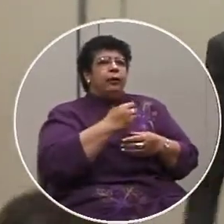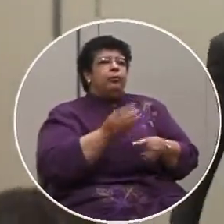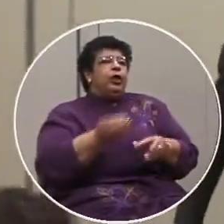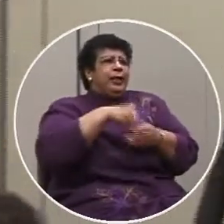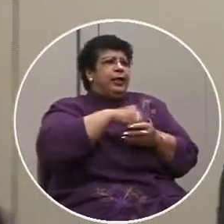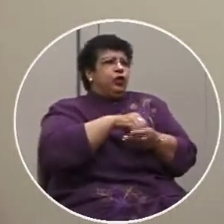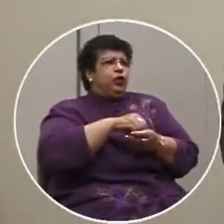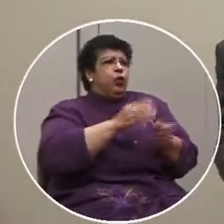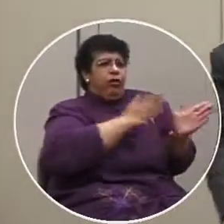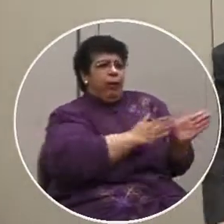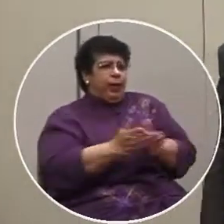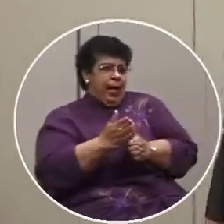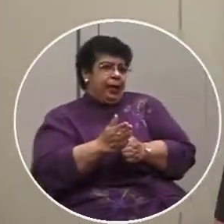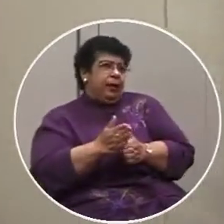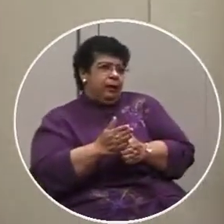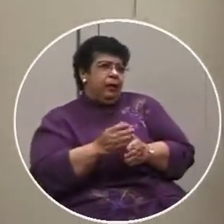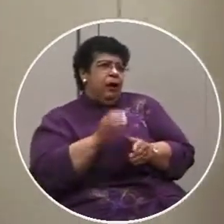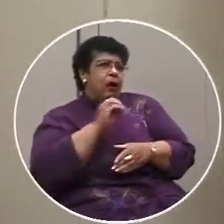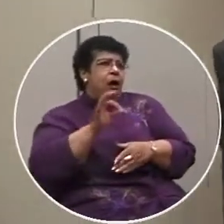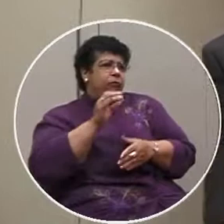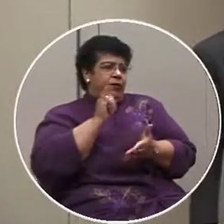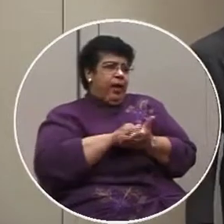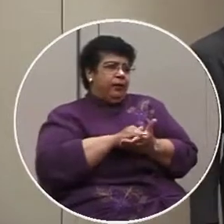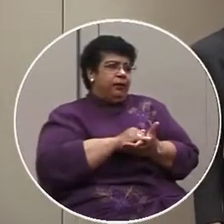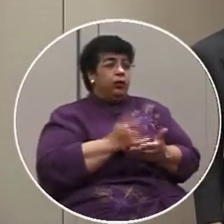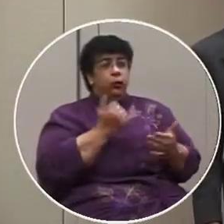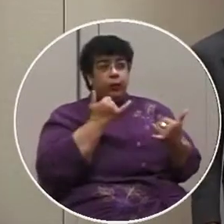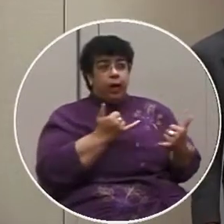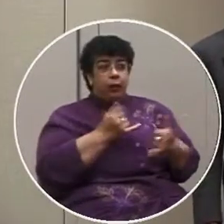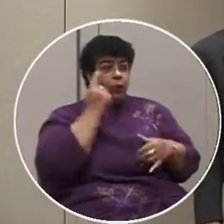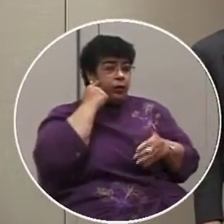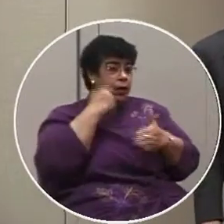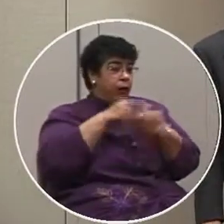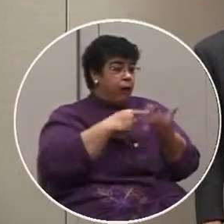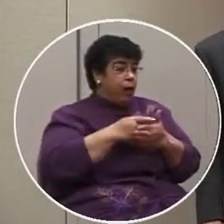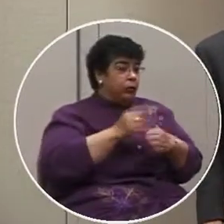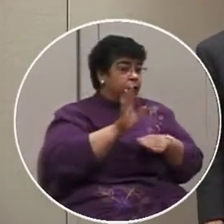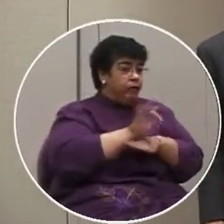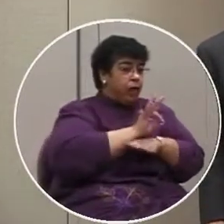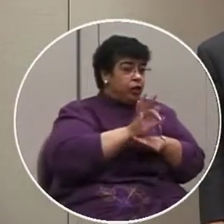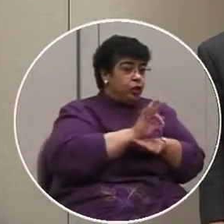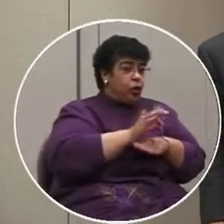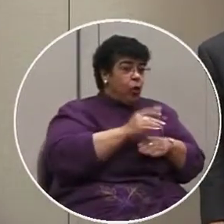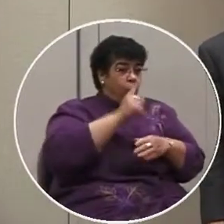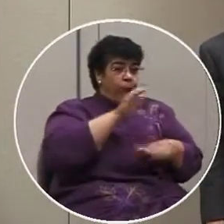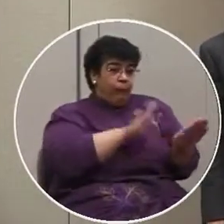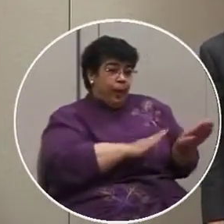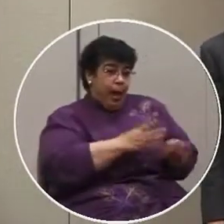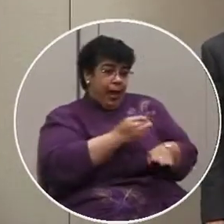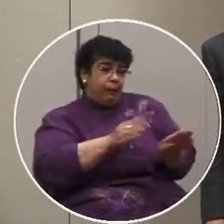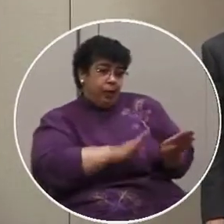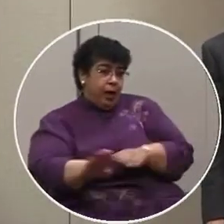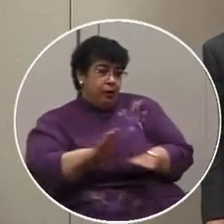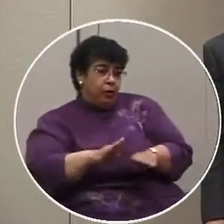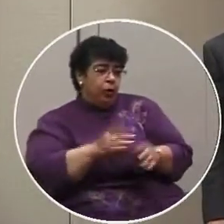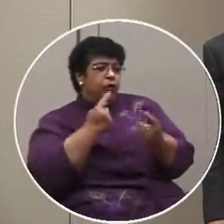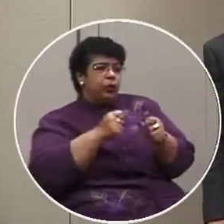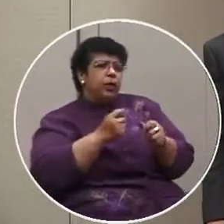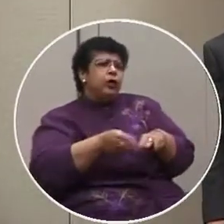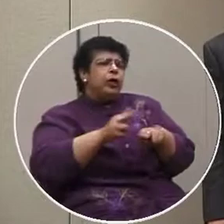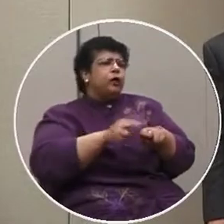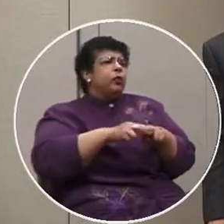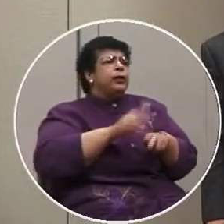So we talked about thinking functionally about behavior, tried to increase some of your comfort with the knowledge